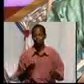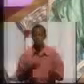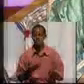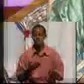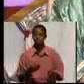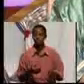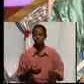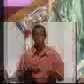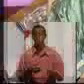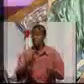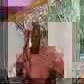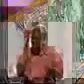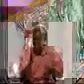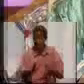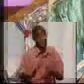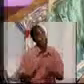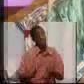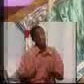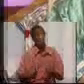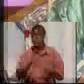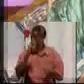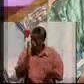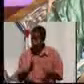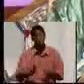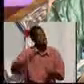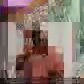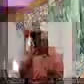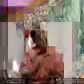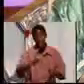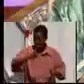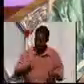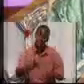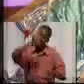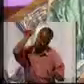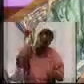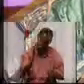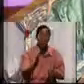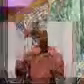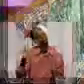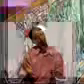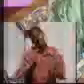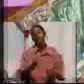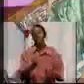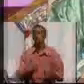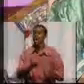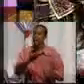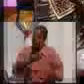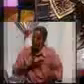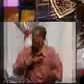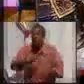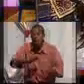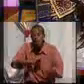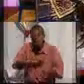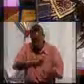can we say, rights, because it is also a right. Yes, it is a right because of the simple fact that they have their